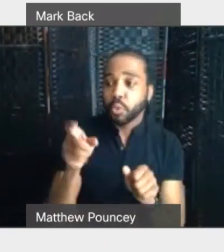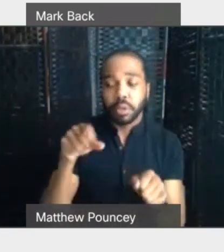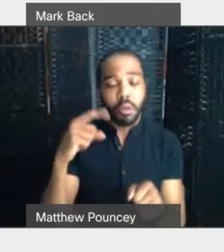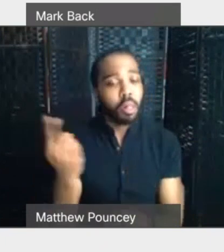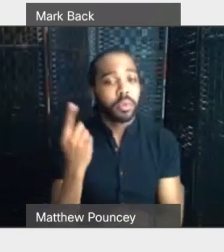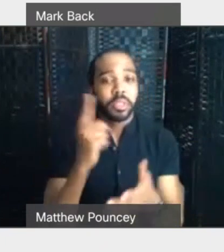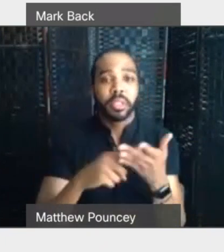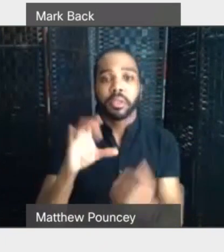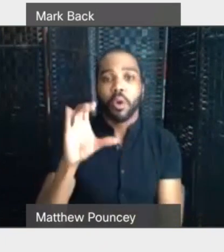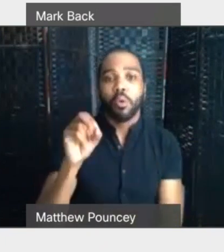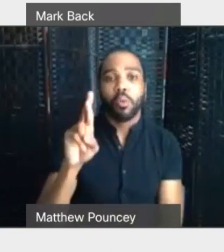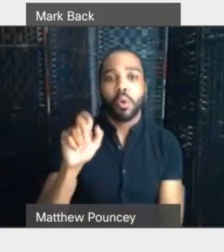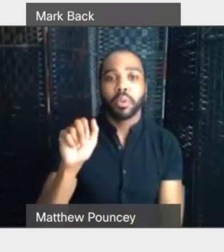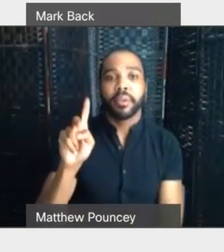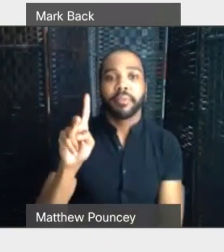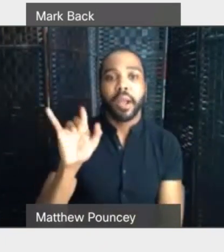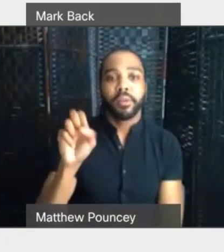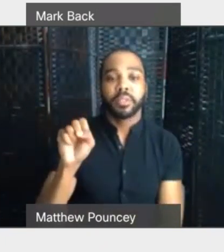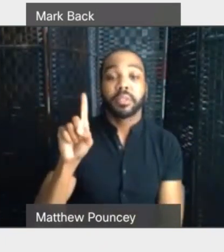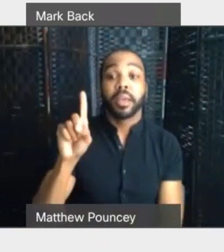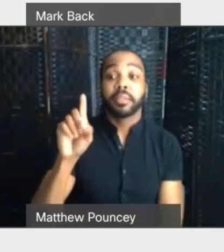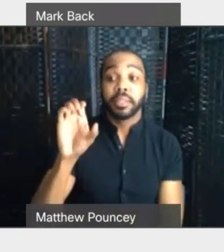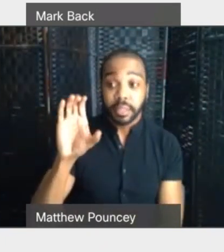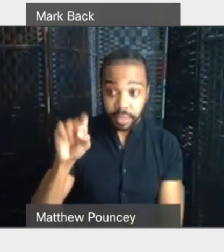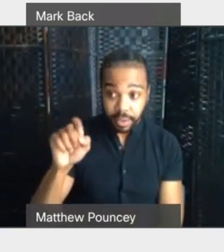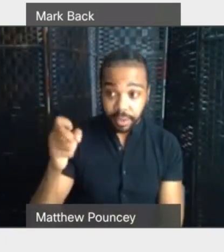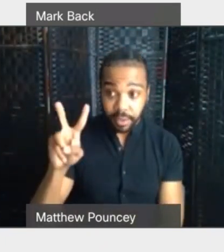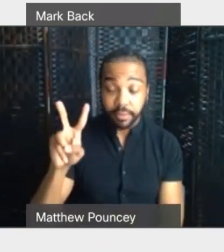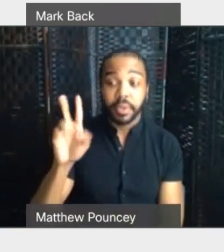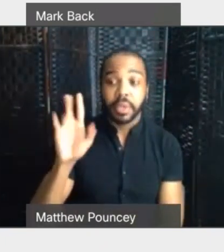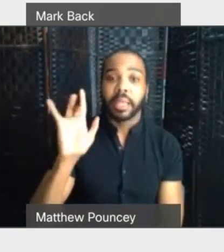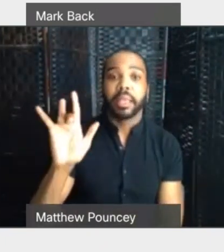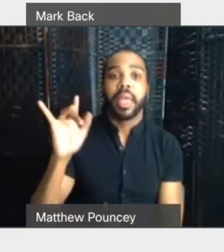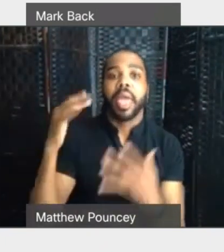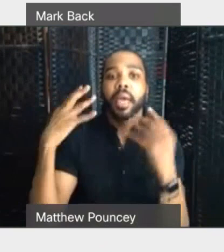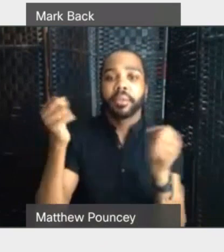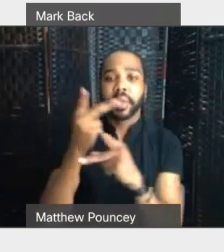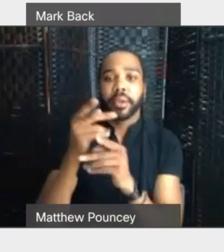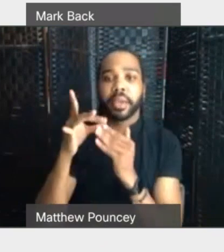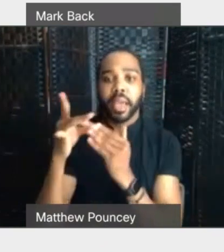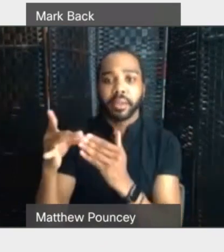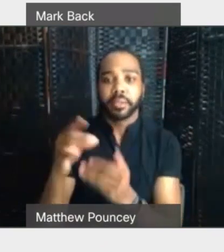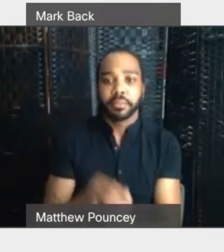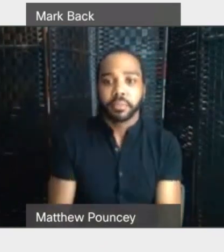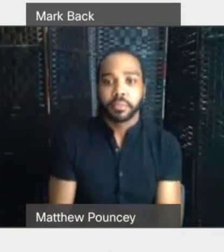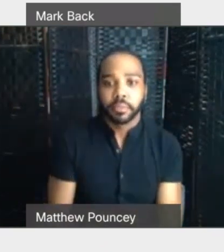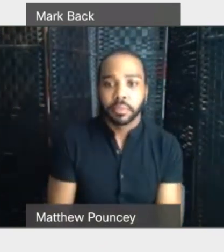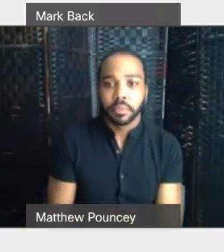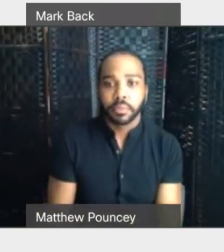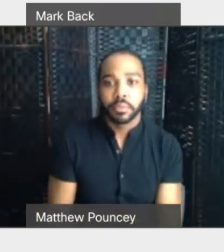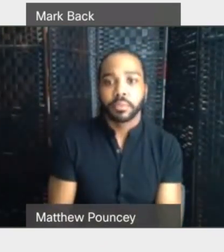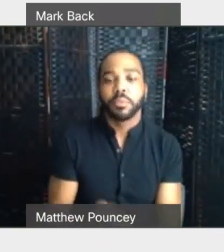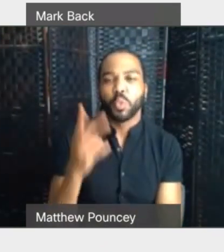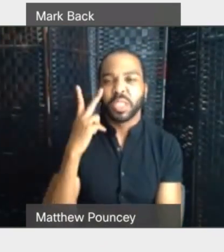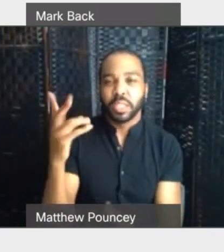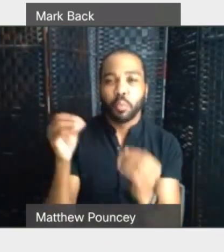to coronavirus.dc.gov under healthcare guidance and look at the most recent updates. I also